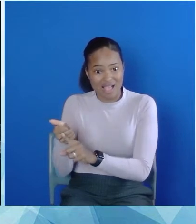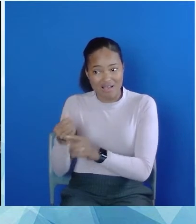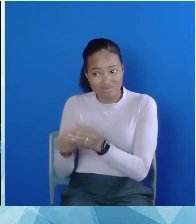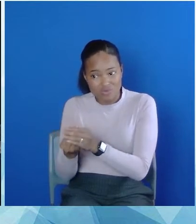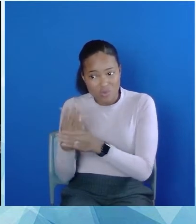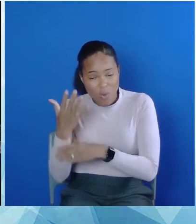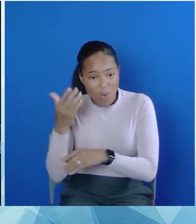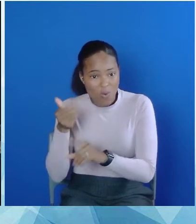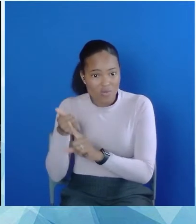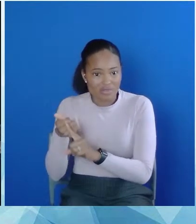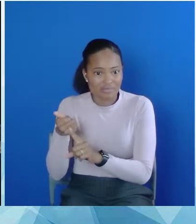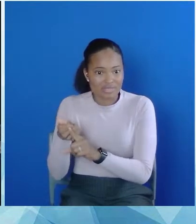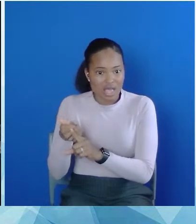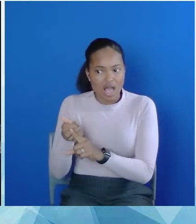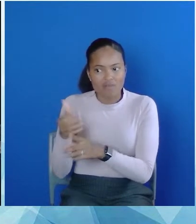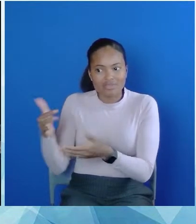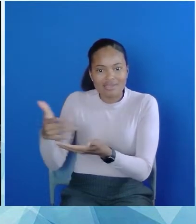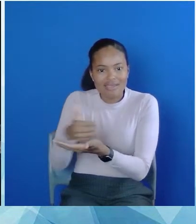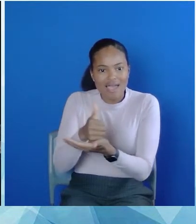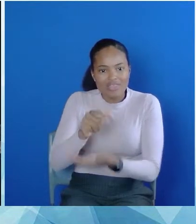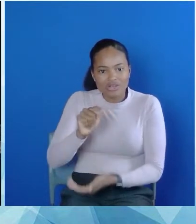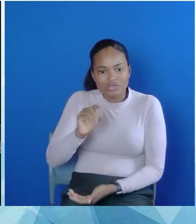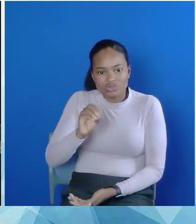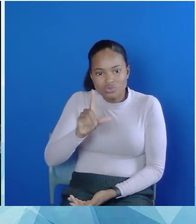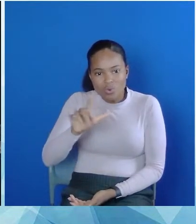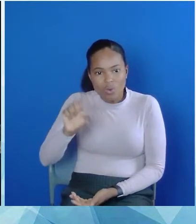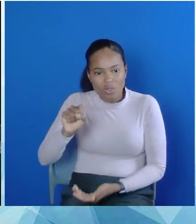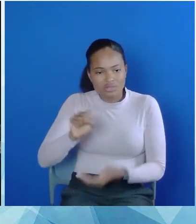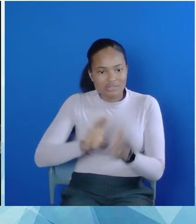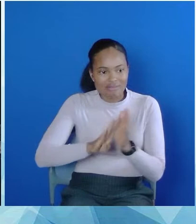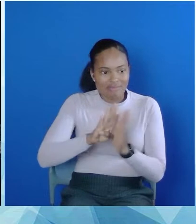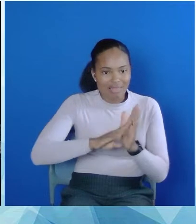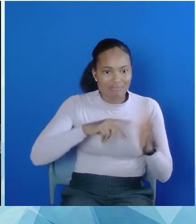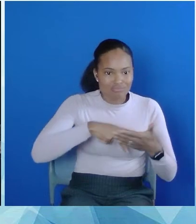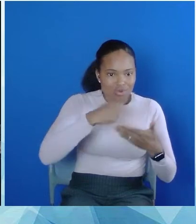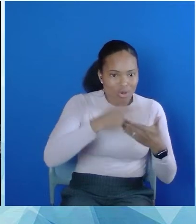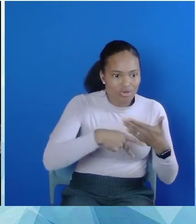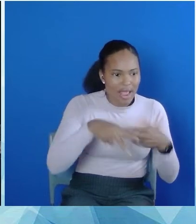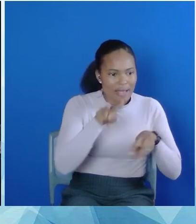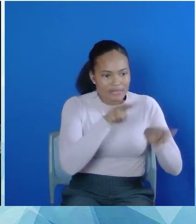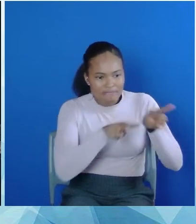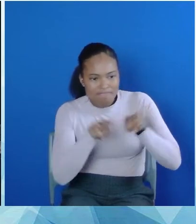schools. They have to get out and evaluate programs and pick things apart.